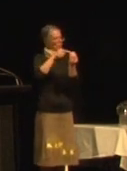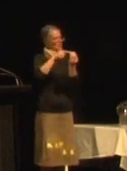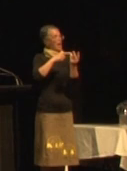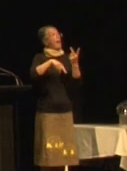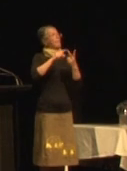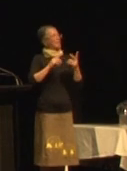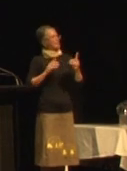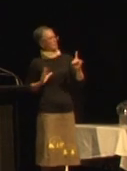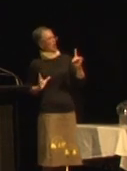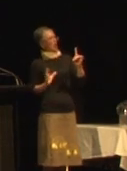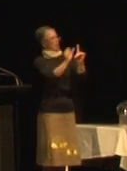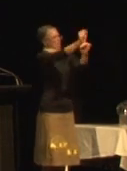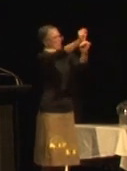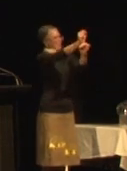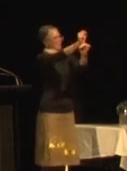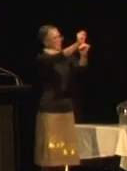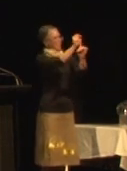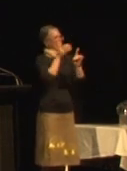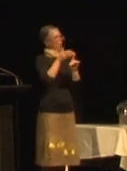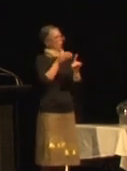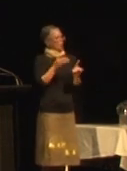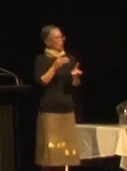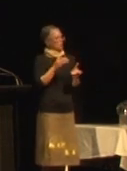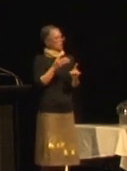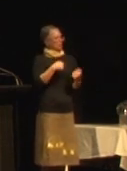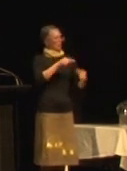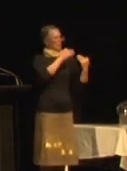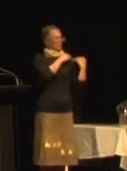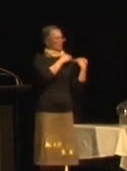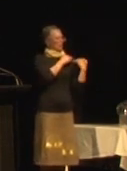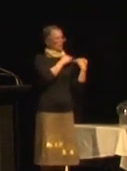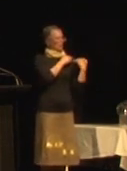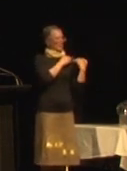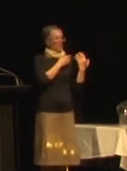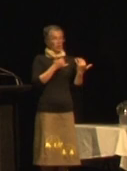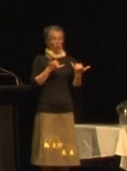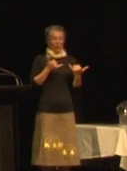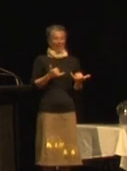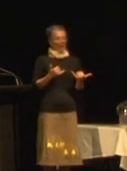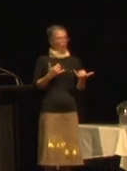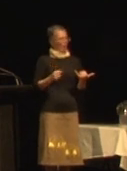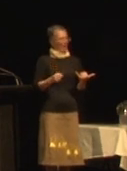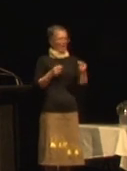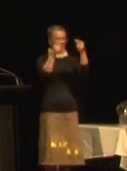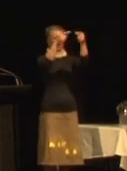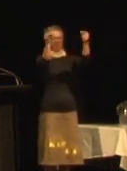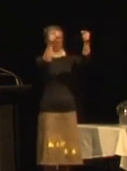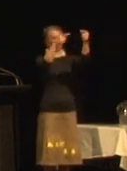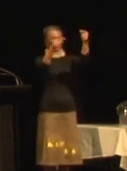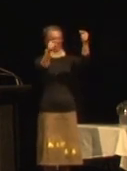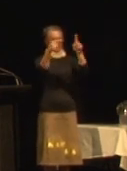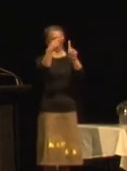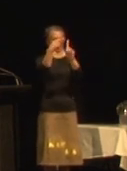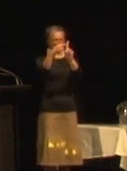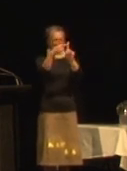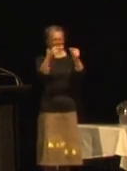goals. Catalyze global effort. Having a mission like this in front of you as you're figuring out strategy, as you're casting,